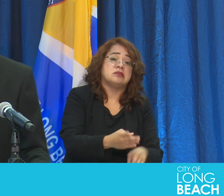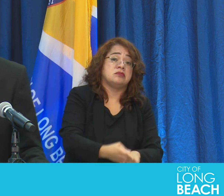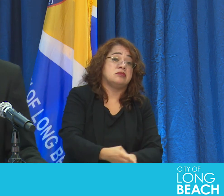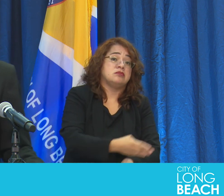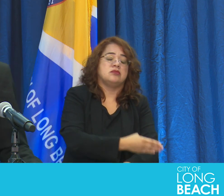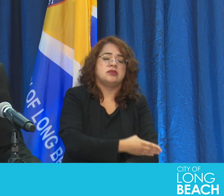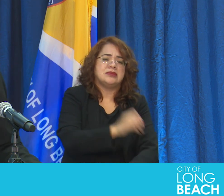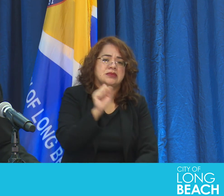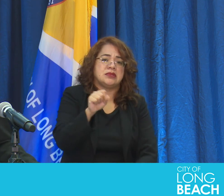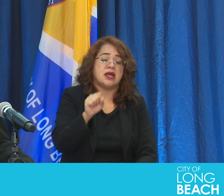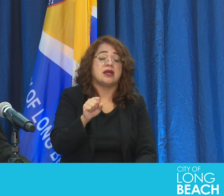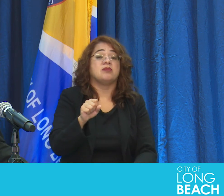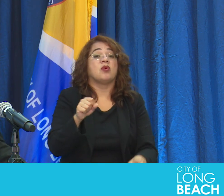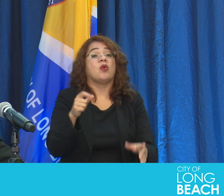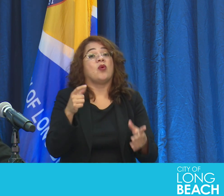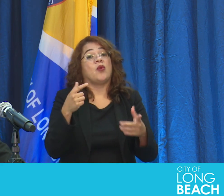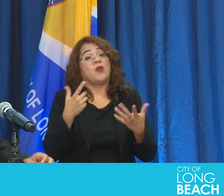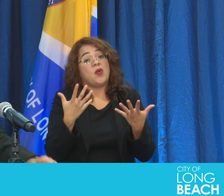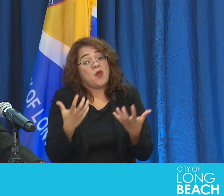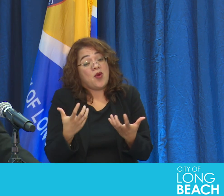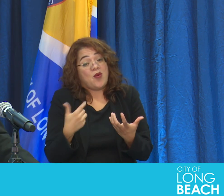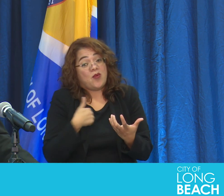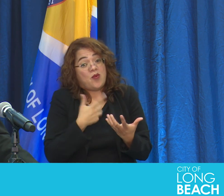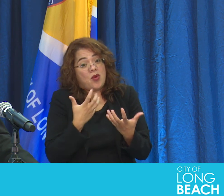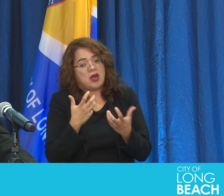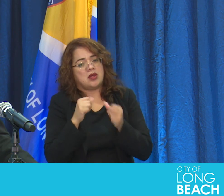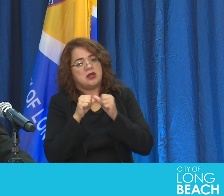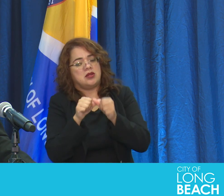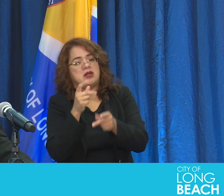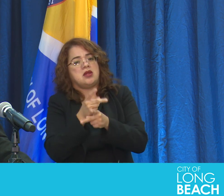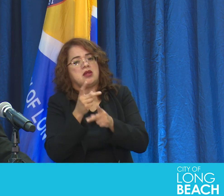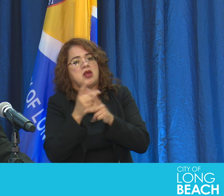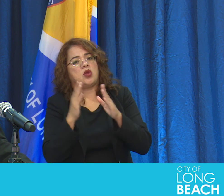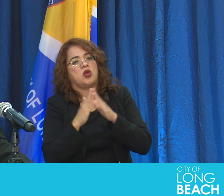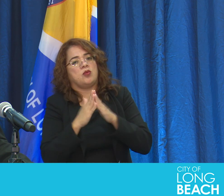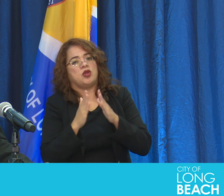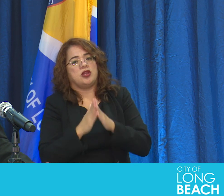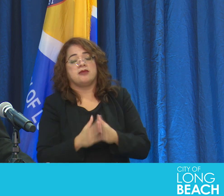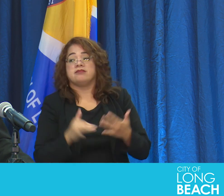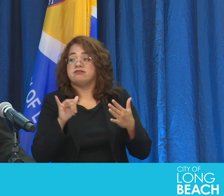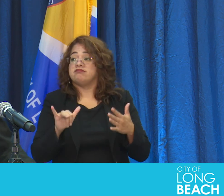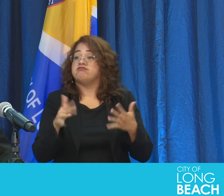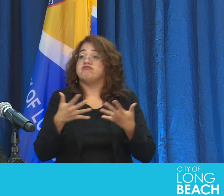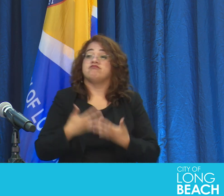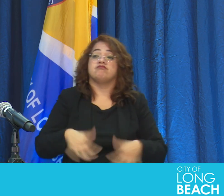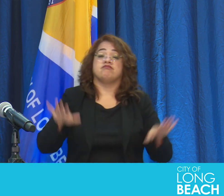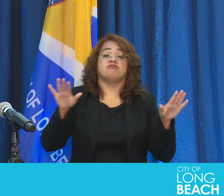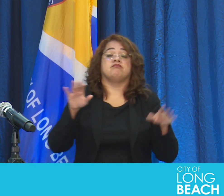of the community. Thank you, Mayor. That concludes our media questions.